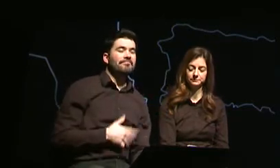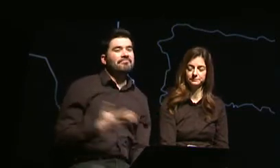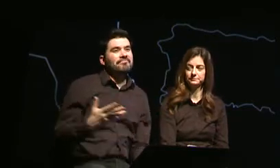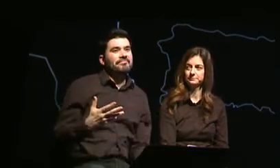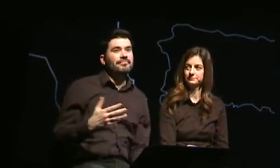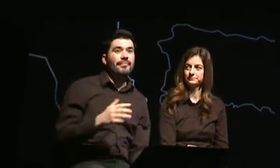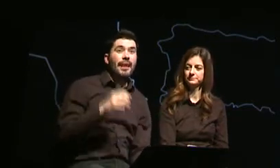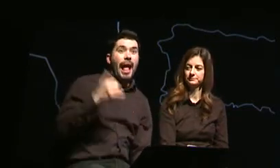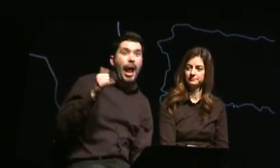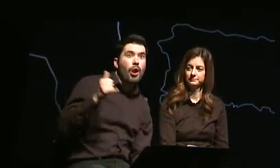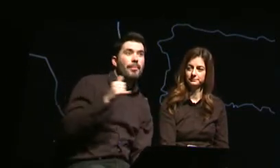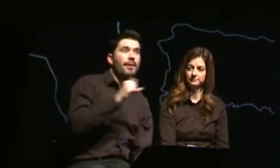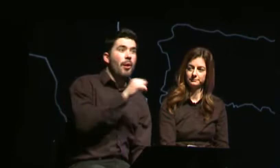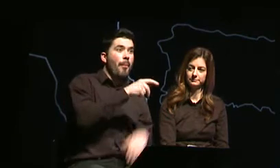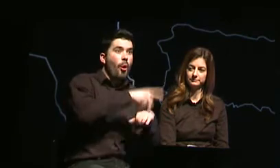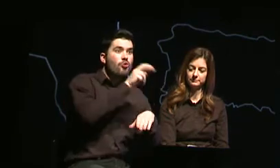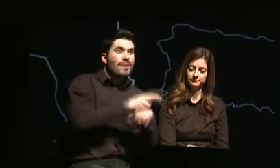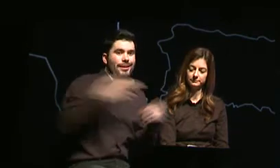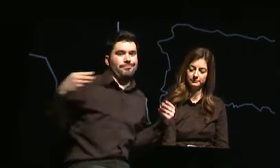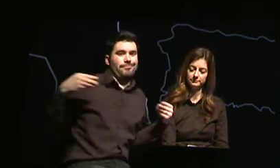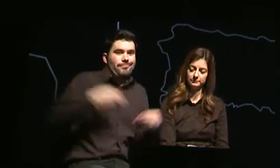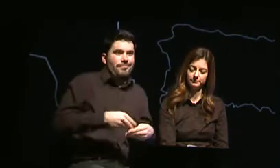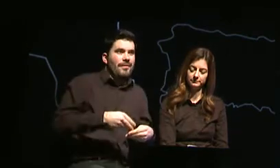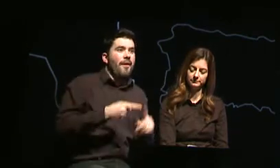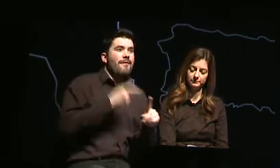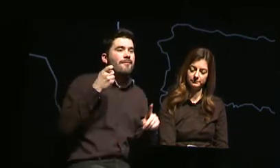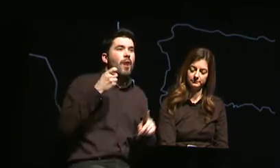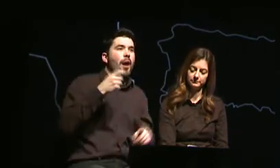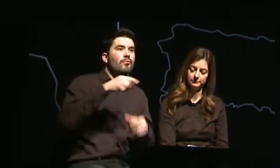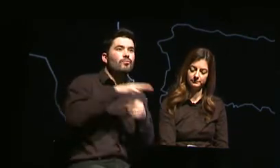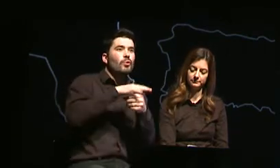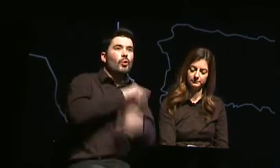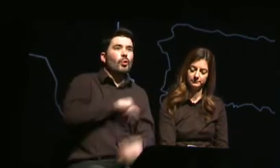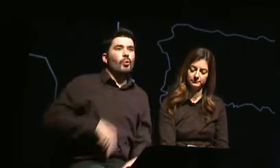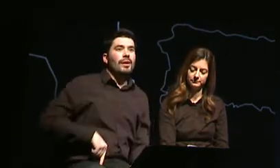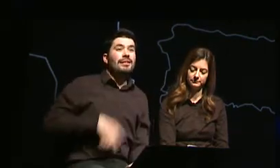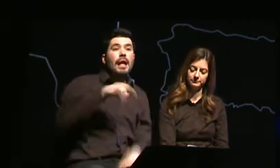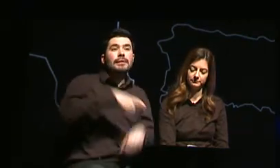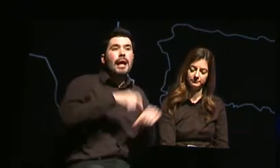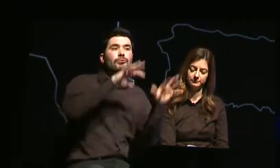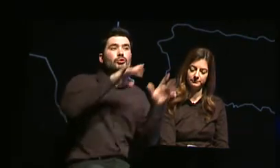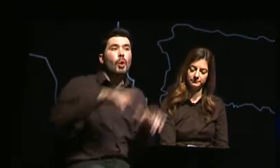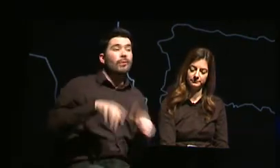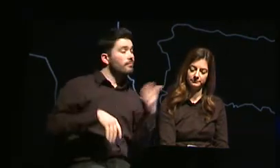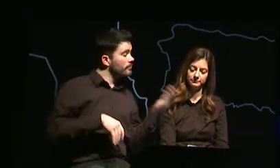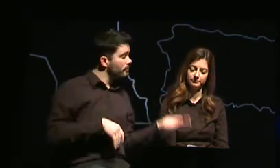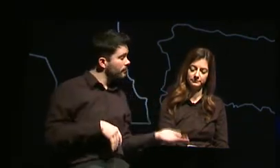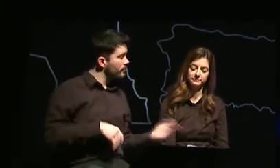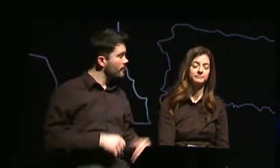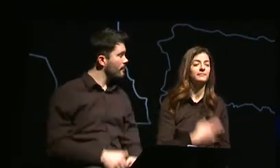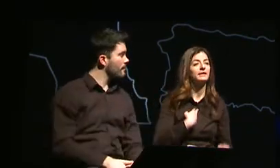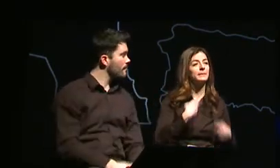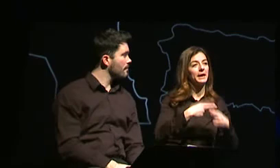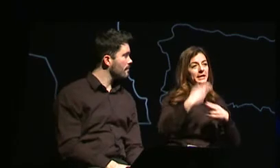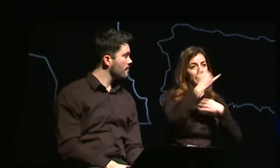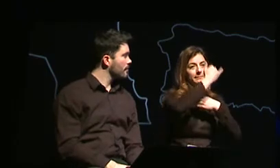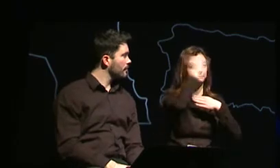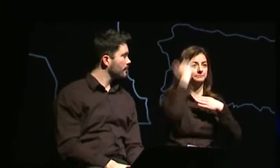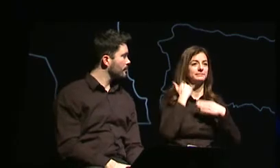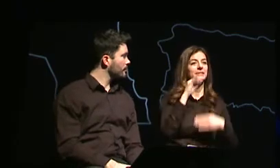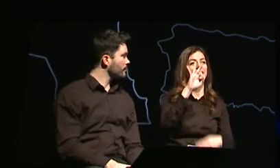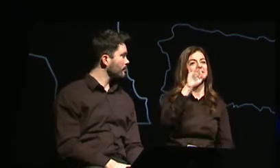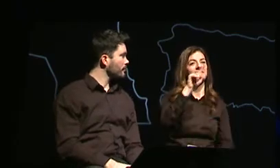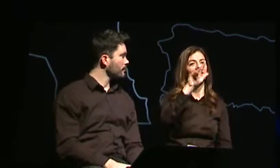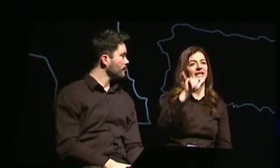I'm an Arab Rican from Jackson Heights, Queens. It was snowy. Tiffany? My name is Tiffany Yasmin